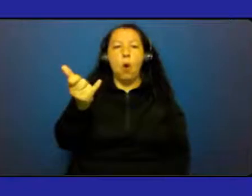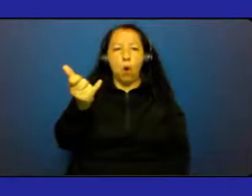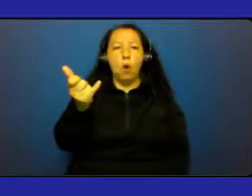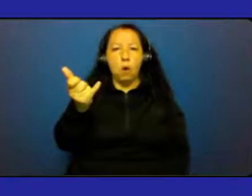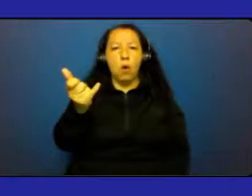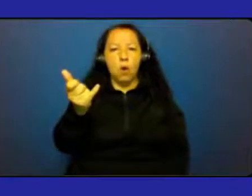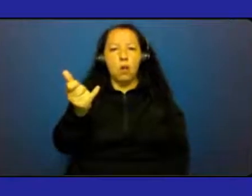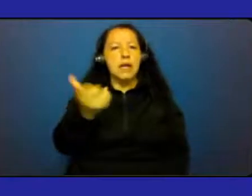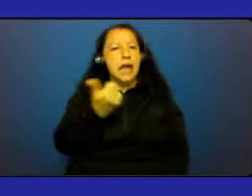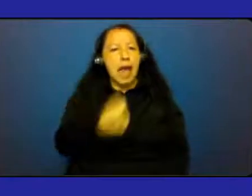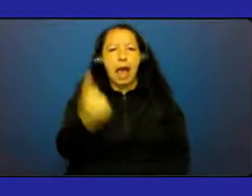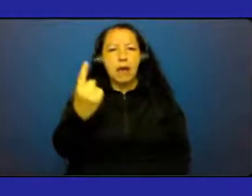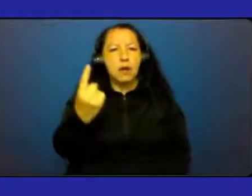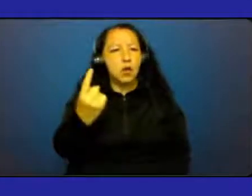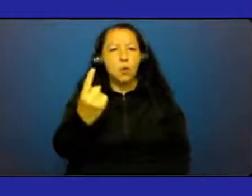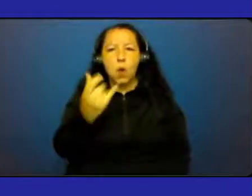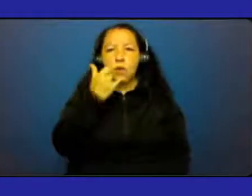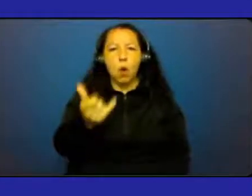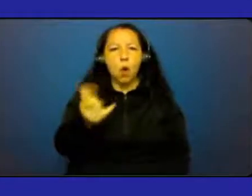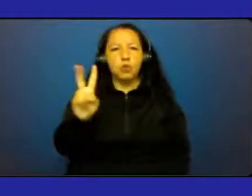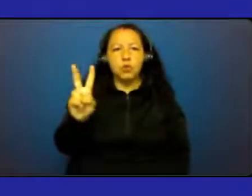anyone can reach by calling